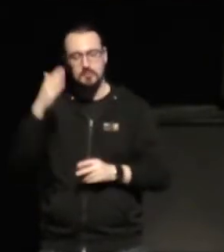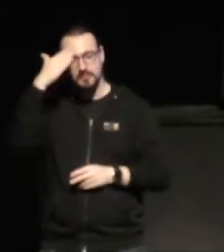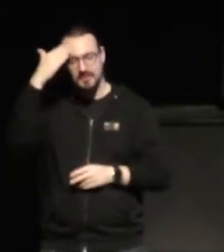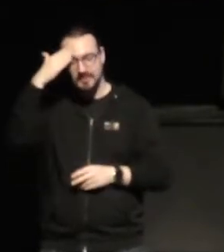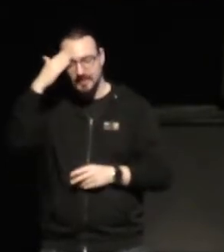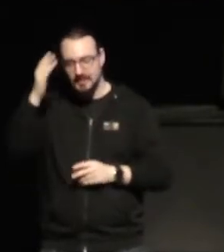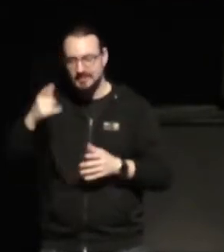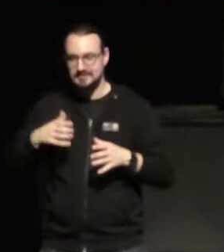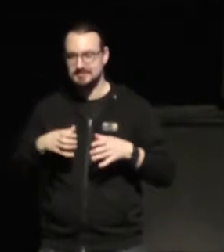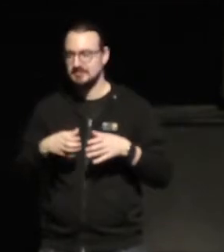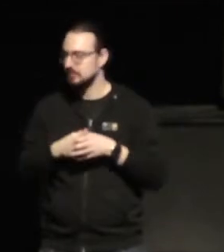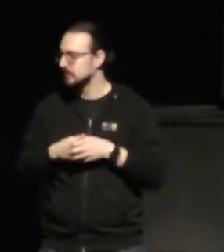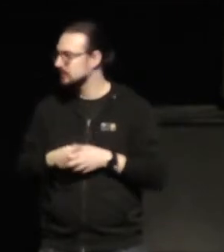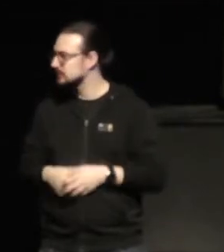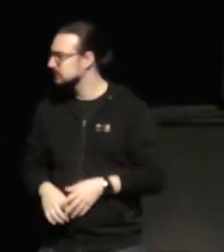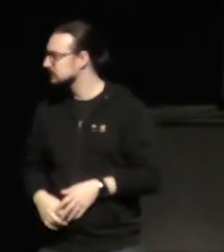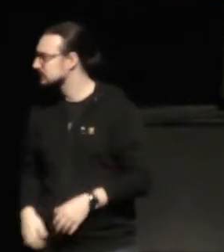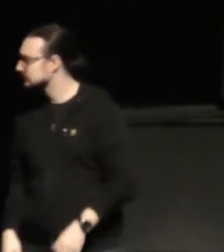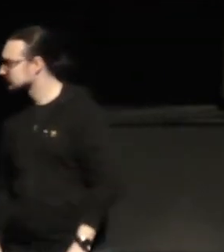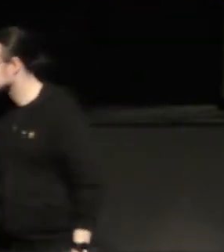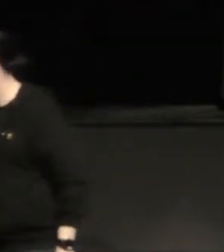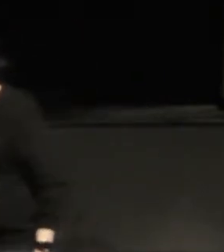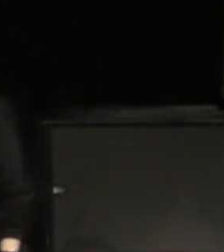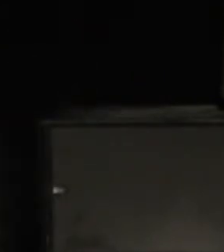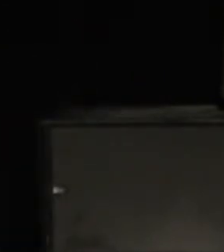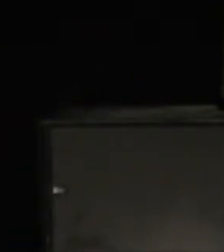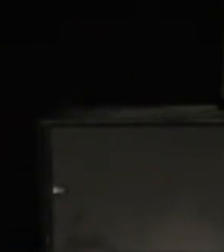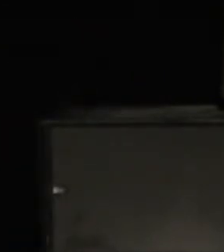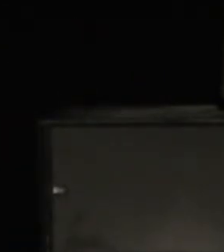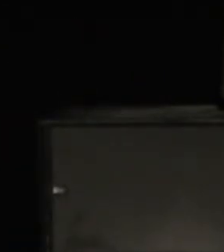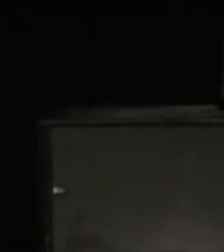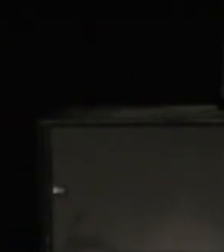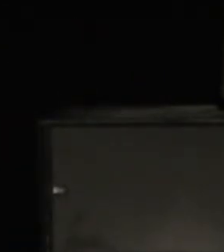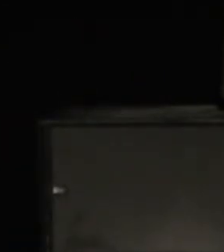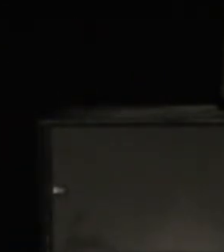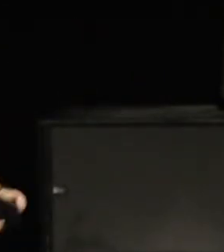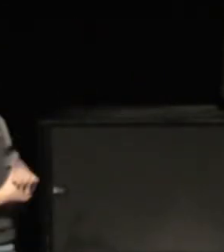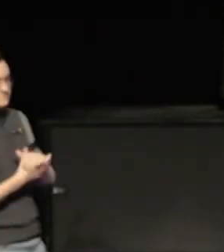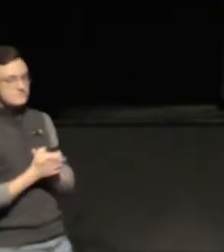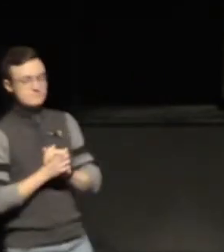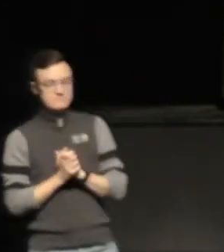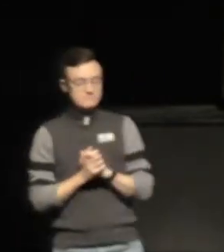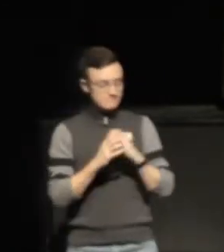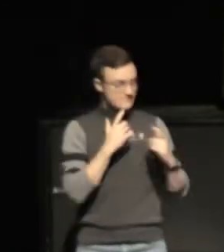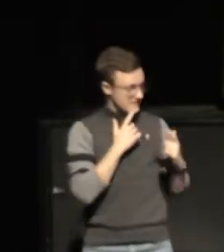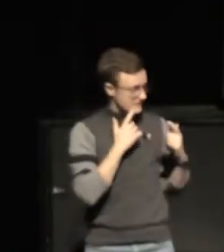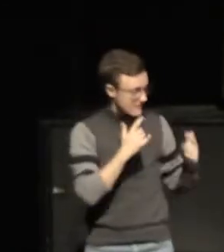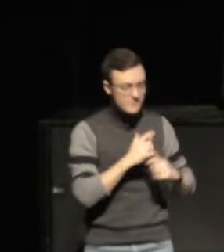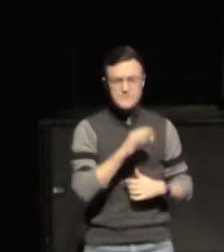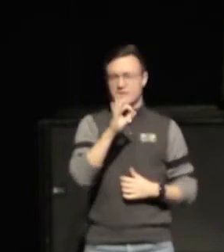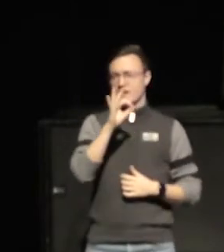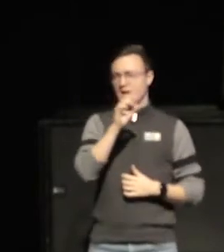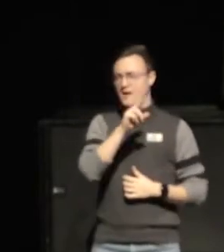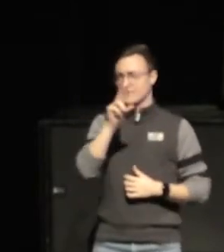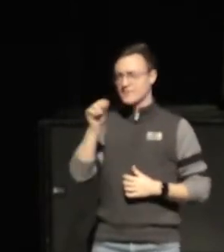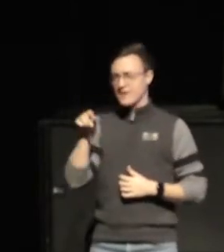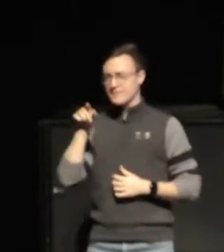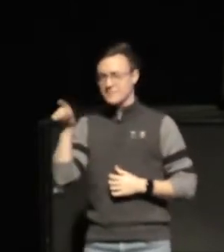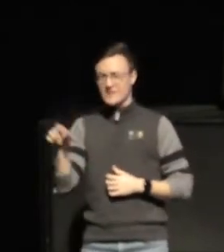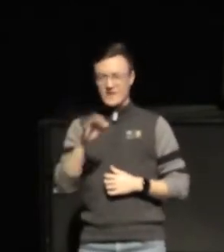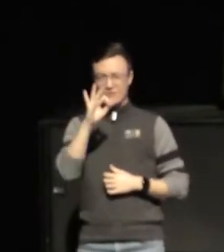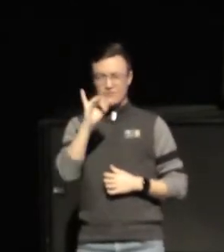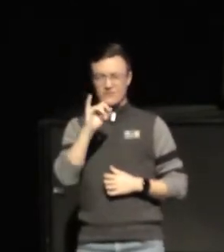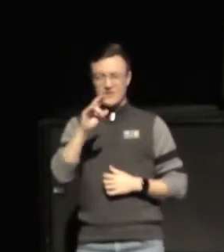the awareness. Well, thank you. And Hanna, FIAN recently launched a